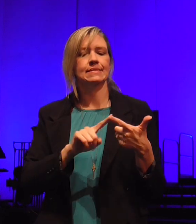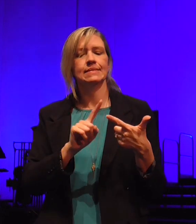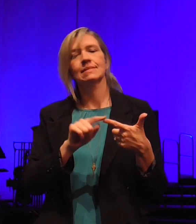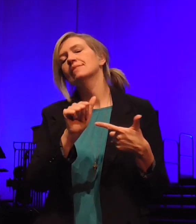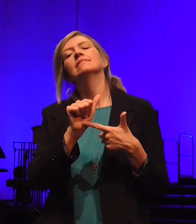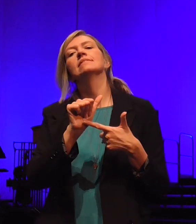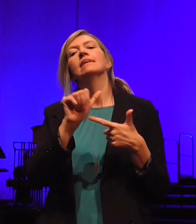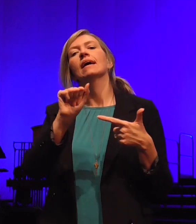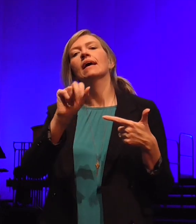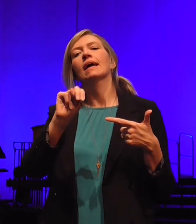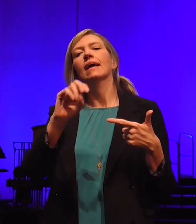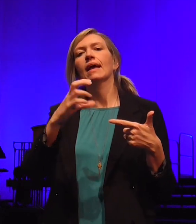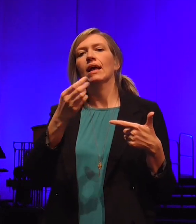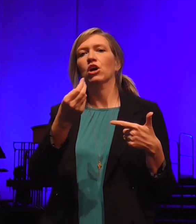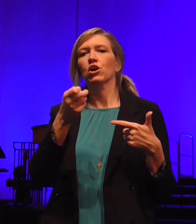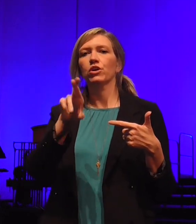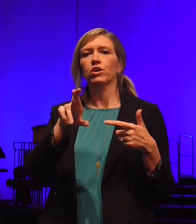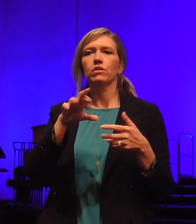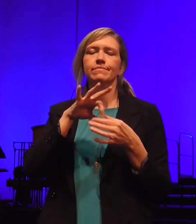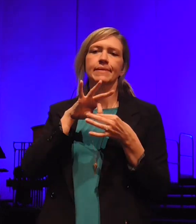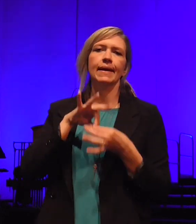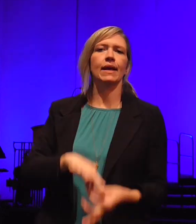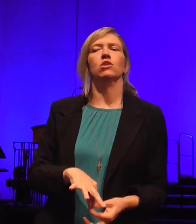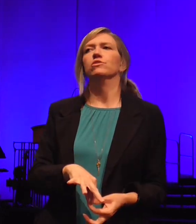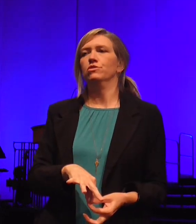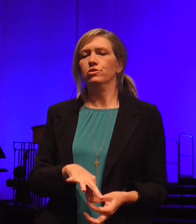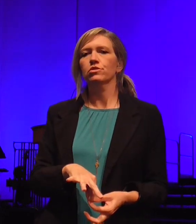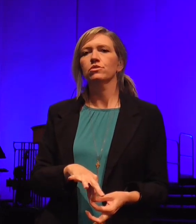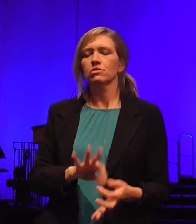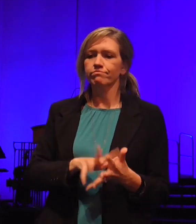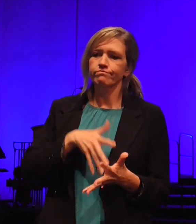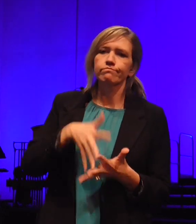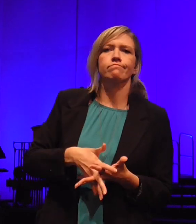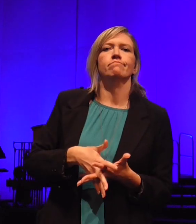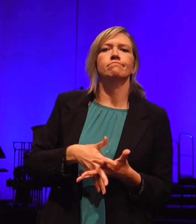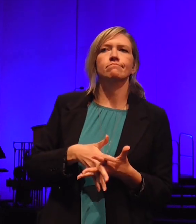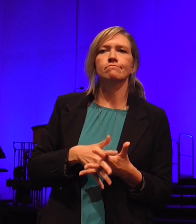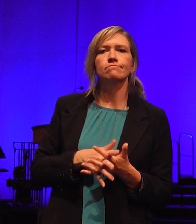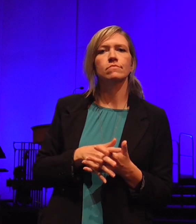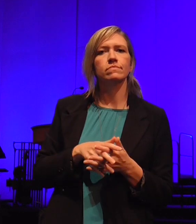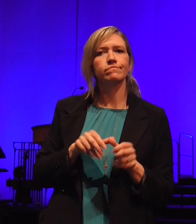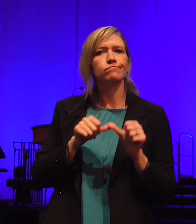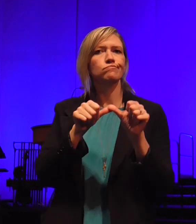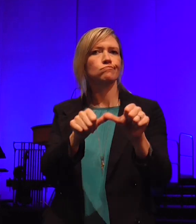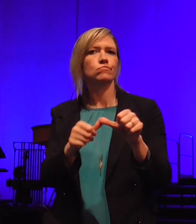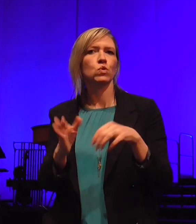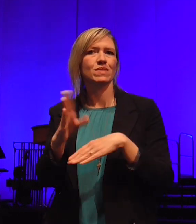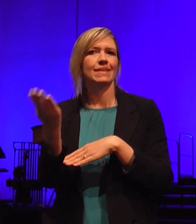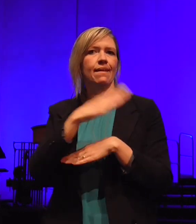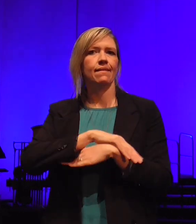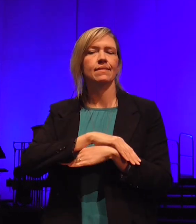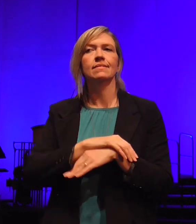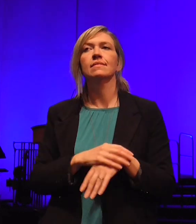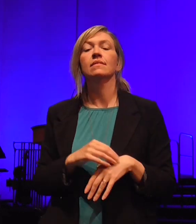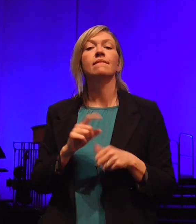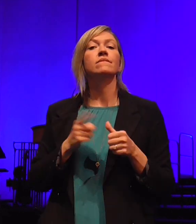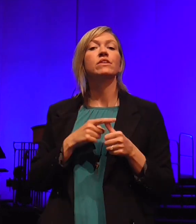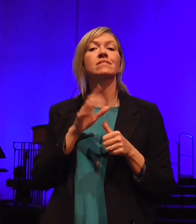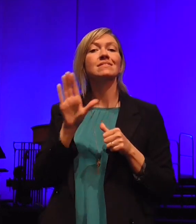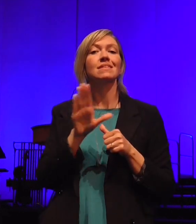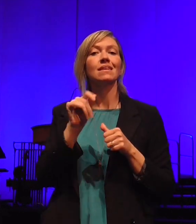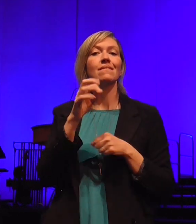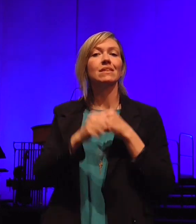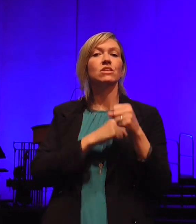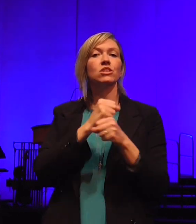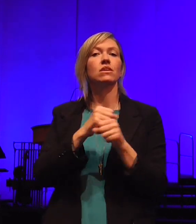Next, anchor. Anchor your affirmations throughout your day. On the first Sunday of the year,